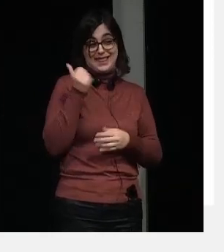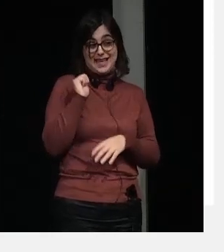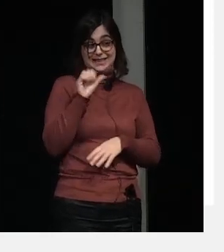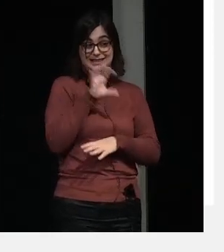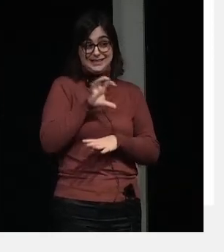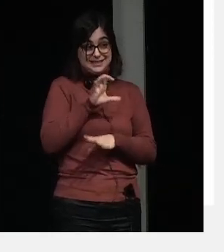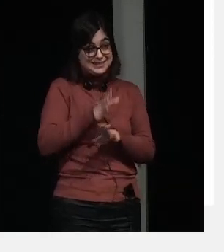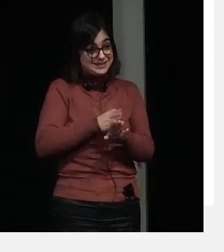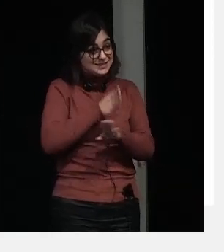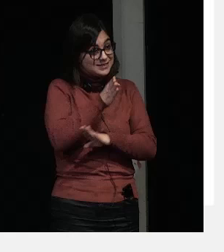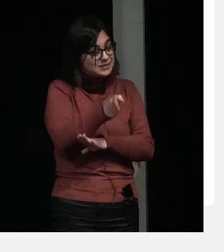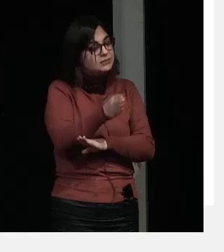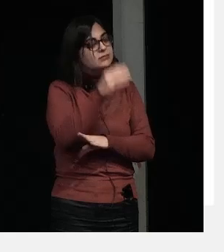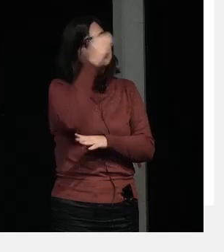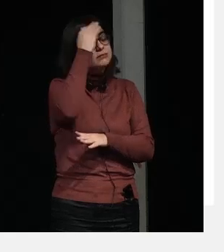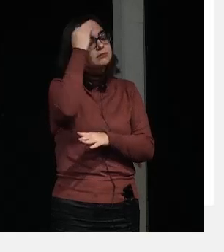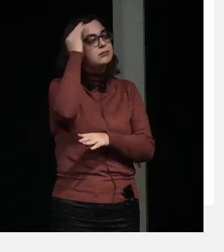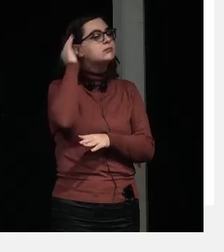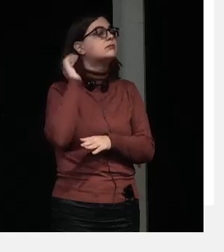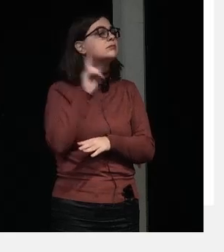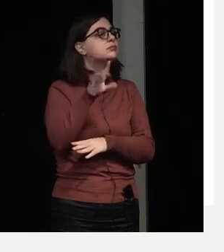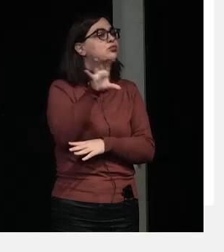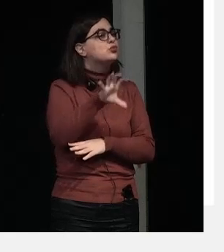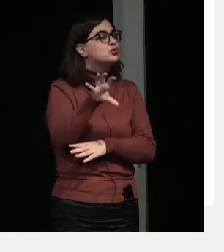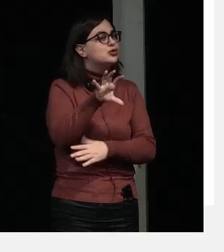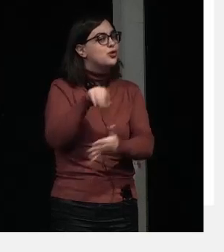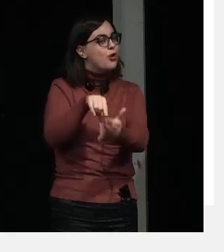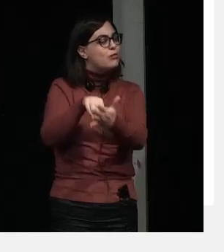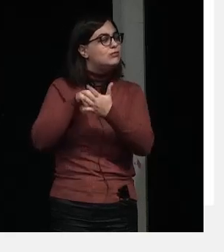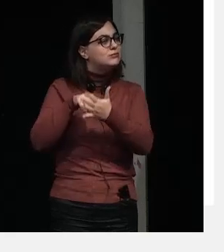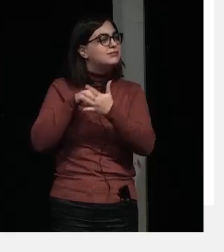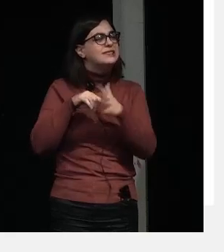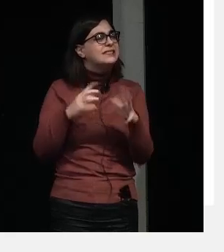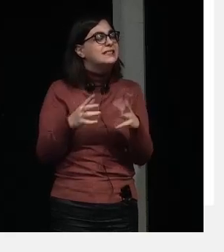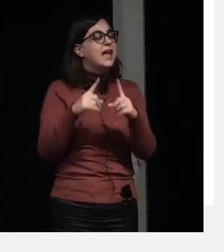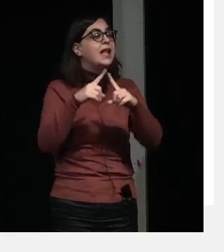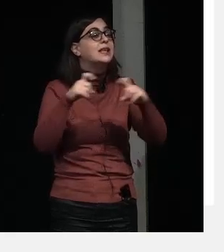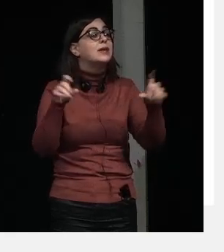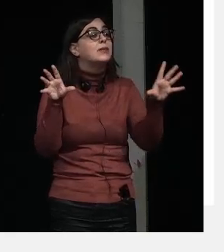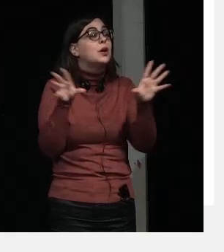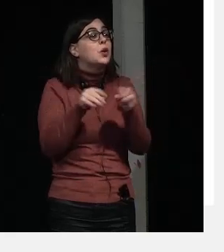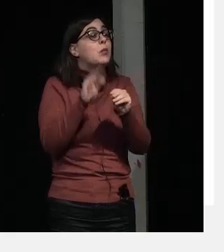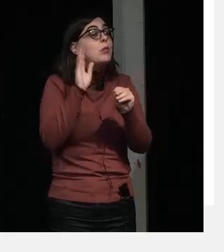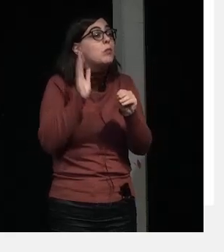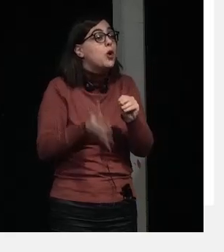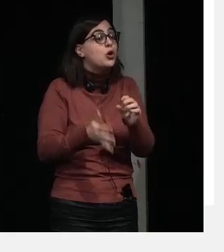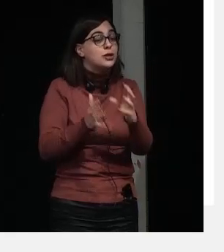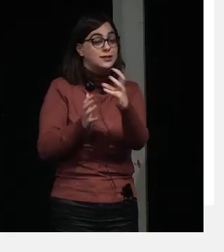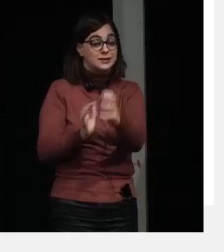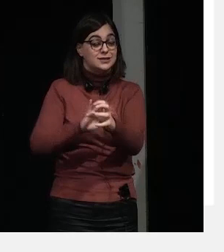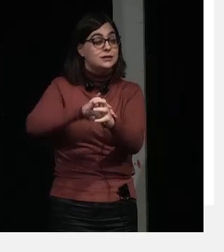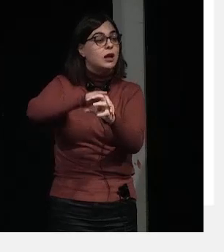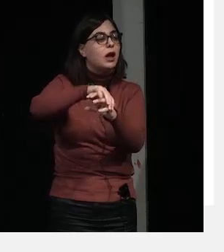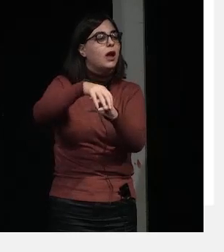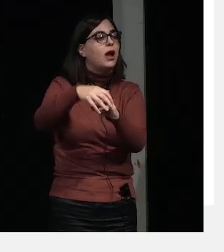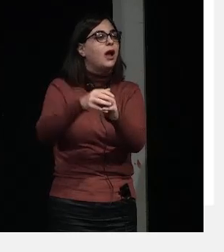us some of the objects they had that you could touch. And one of the things that I thought was so magical about it was they were